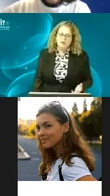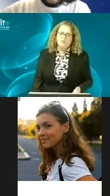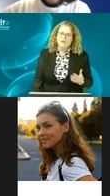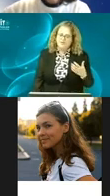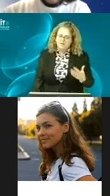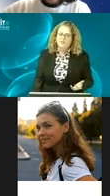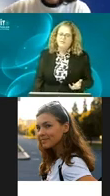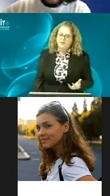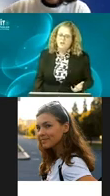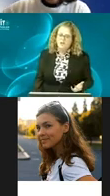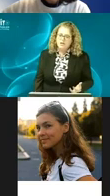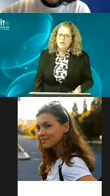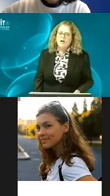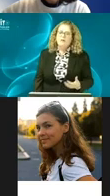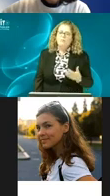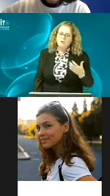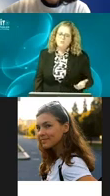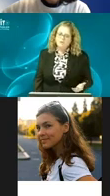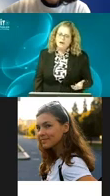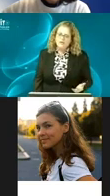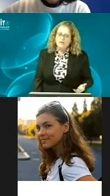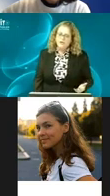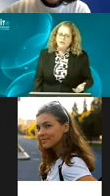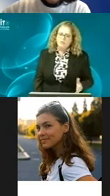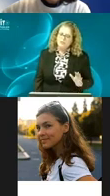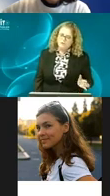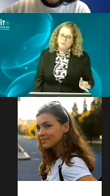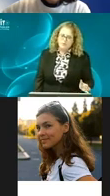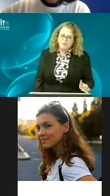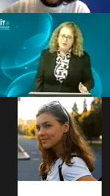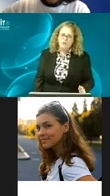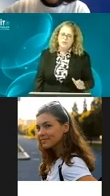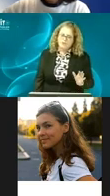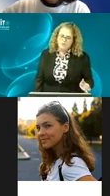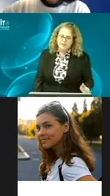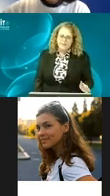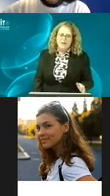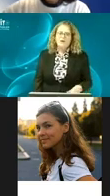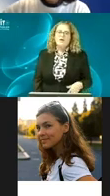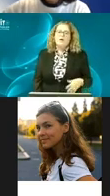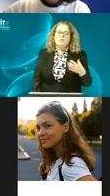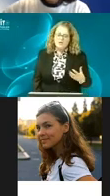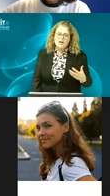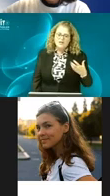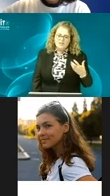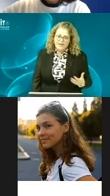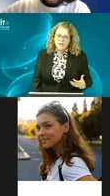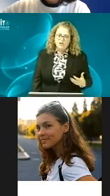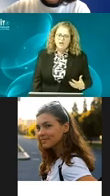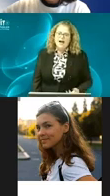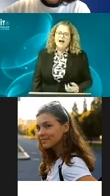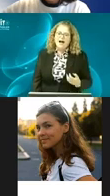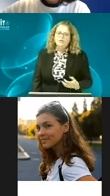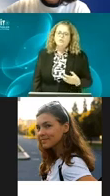talking about effective interaction and multimodal architecture. We didn't talk about it much for the next time.